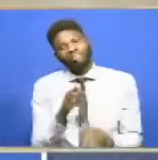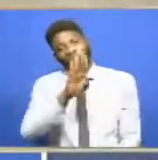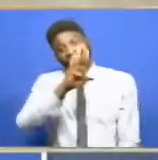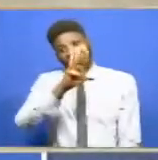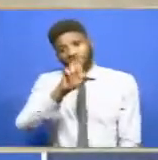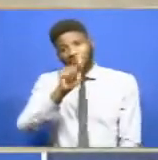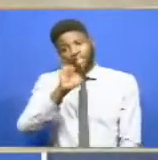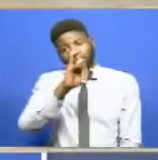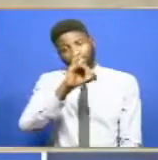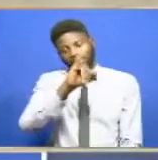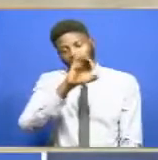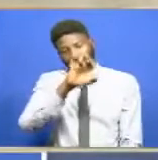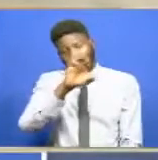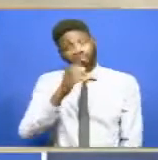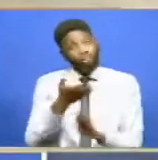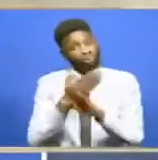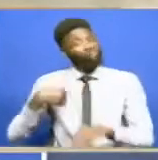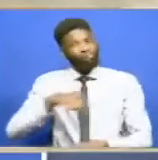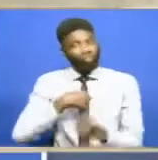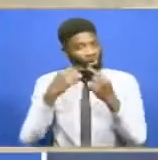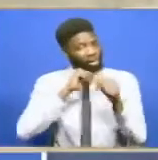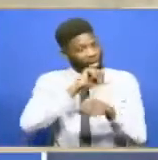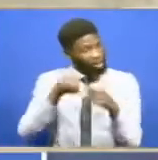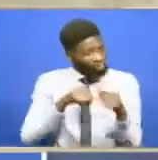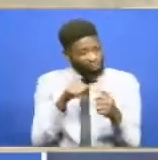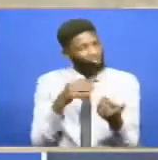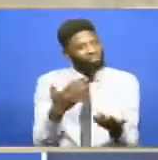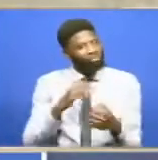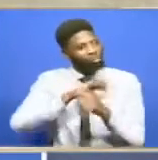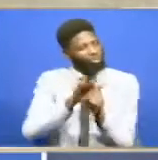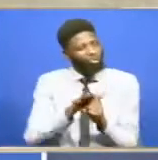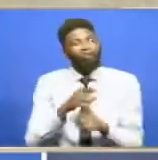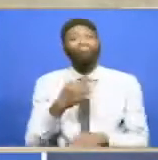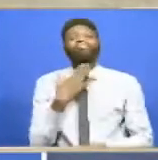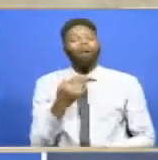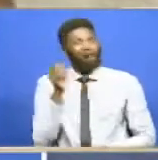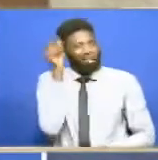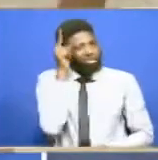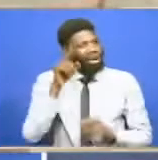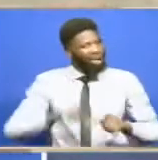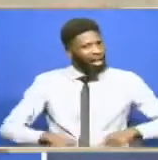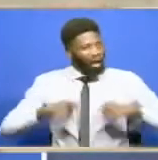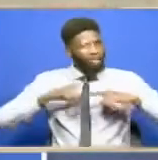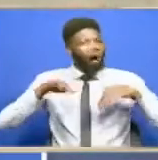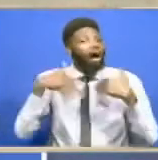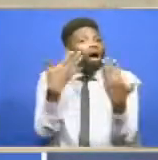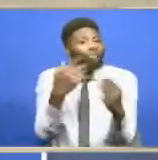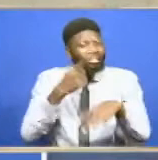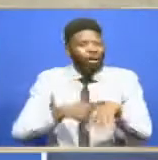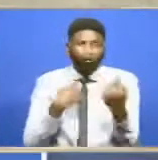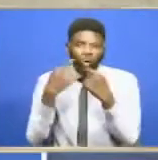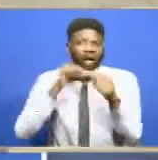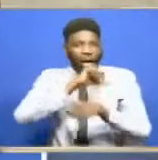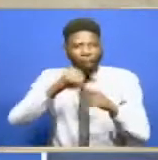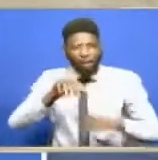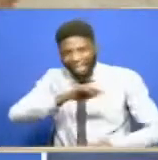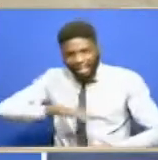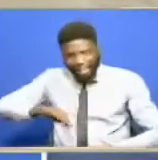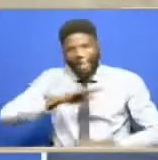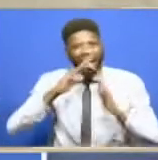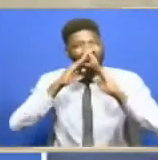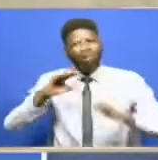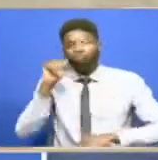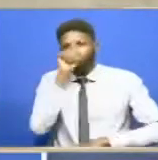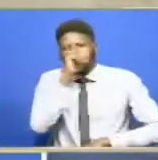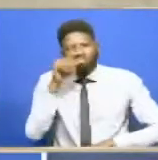about COVID-19, let's make our viewers understand how life exactly is. And when you talk about informal settlements, what is that